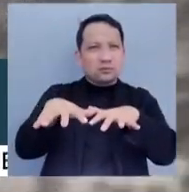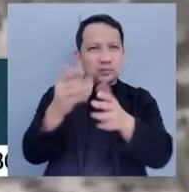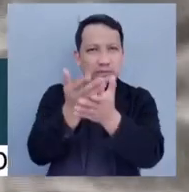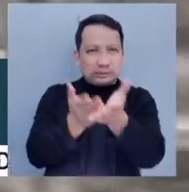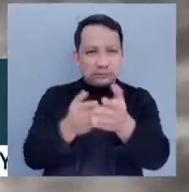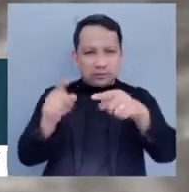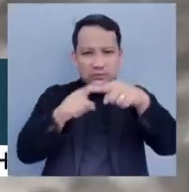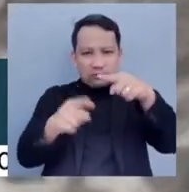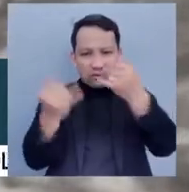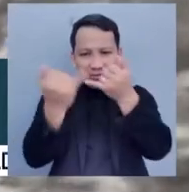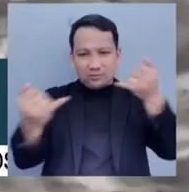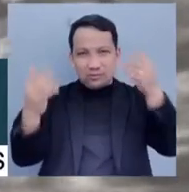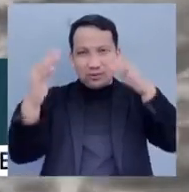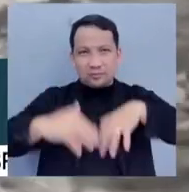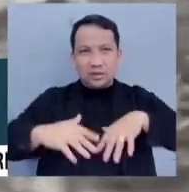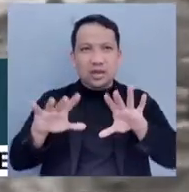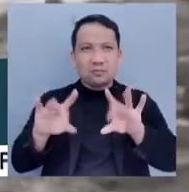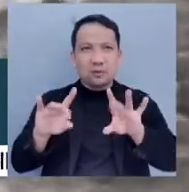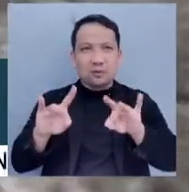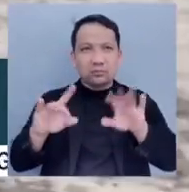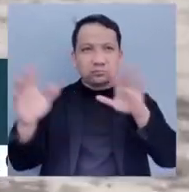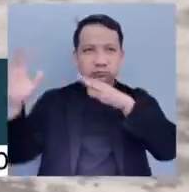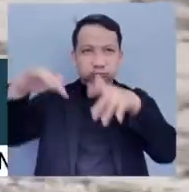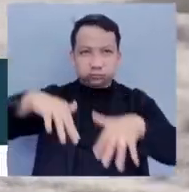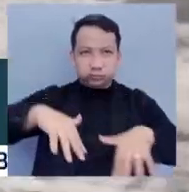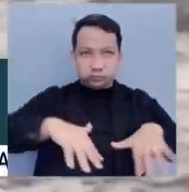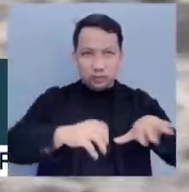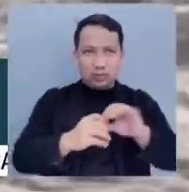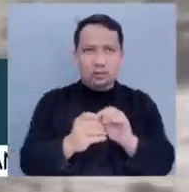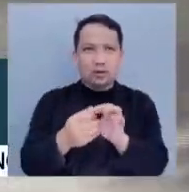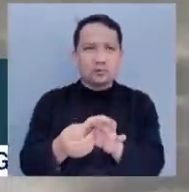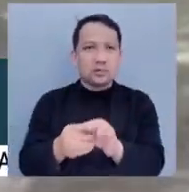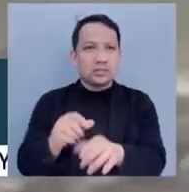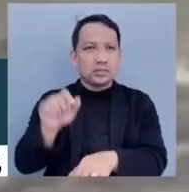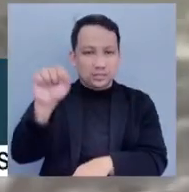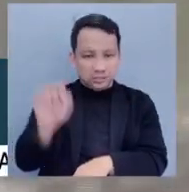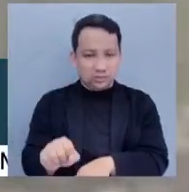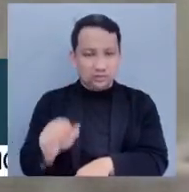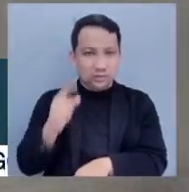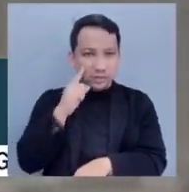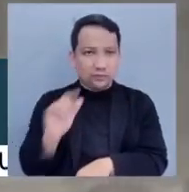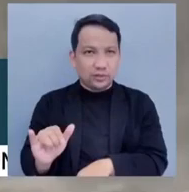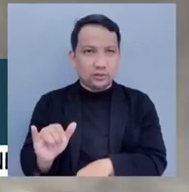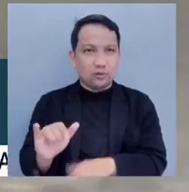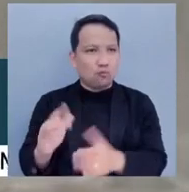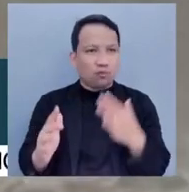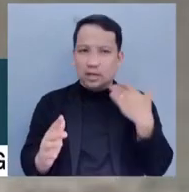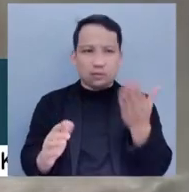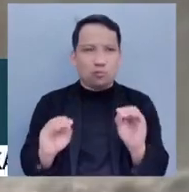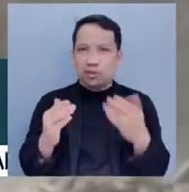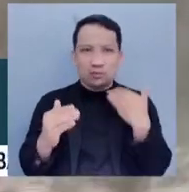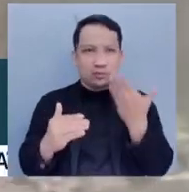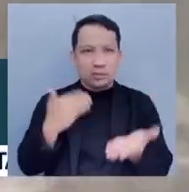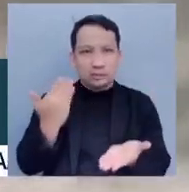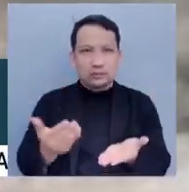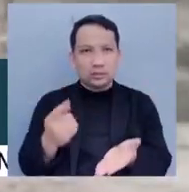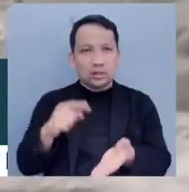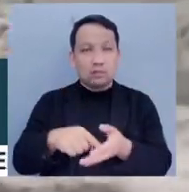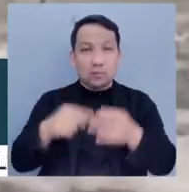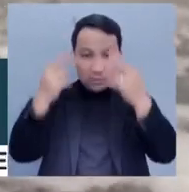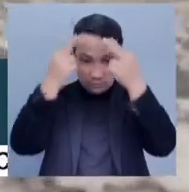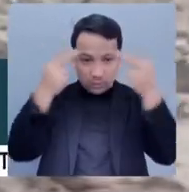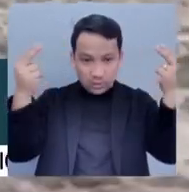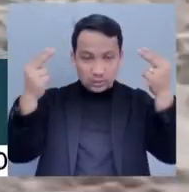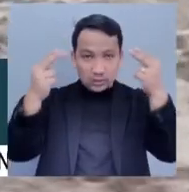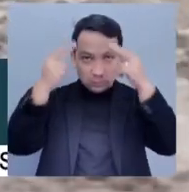lines, and it did trigger mudslides in areas that were highly susceptible in the Southern California area. No deaths were recorded in the U.S., but Mexico officials